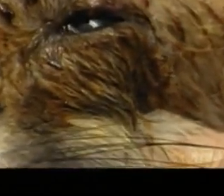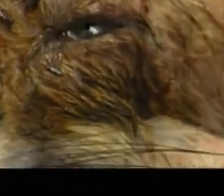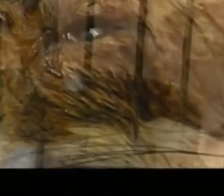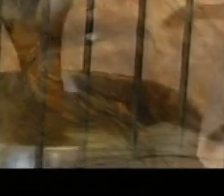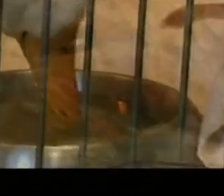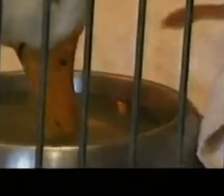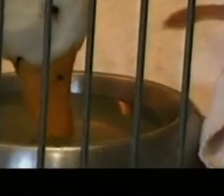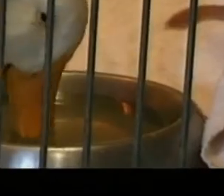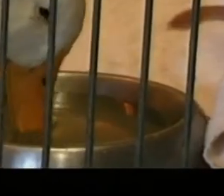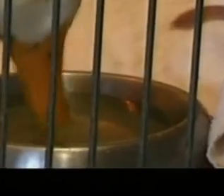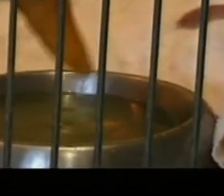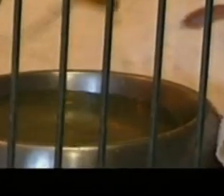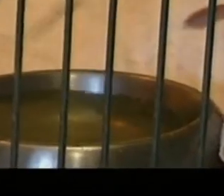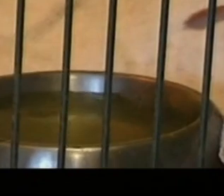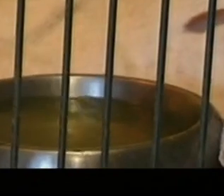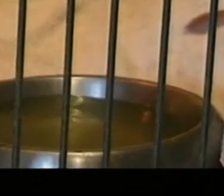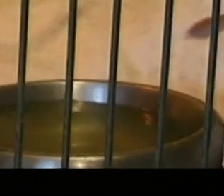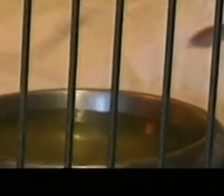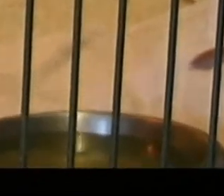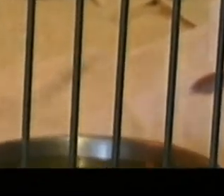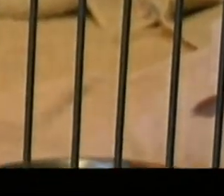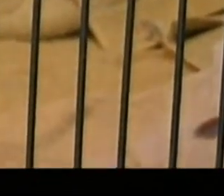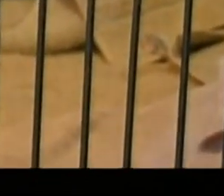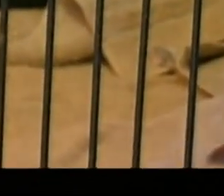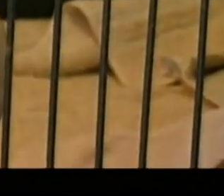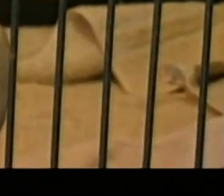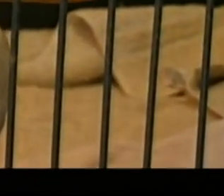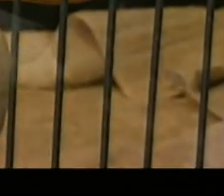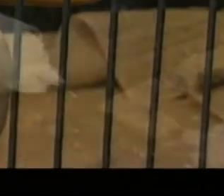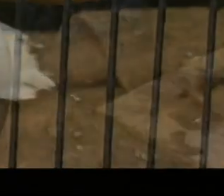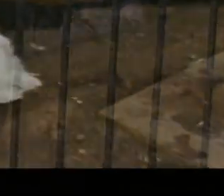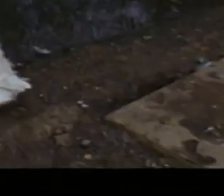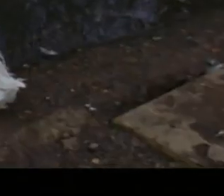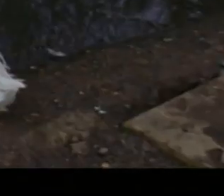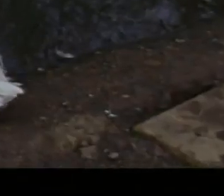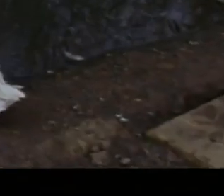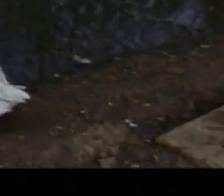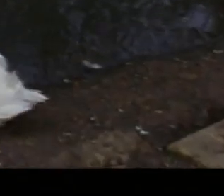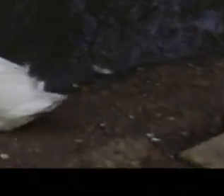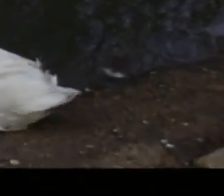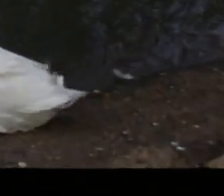hurting. Maybe soon you'll fly away and touch the sky.